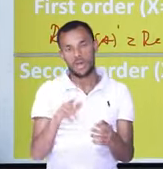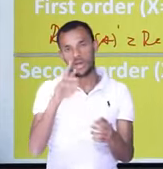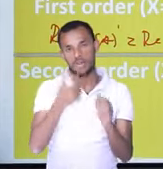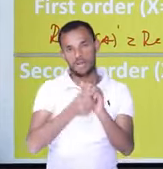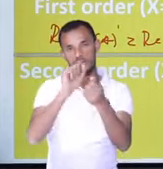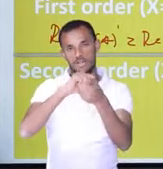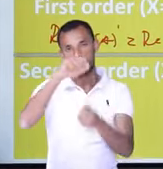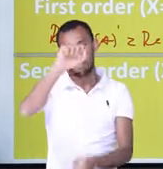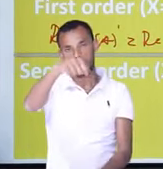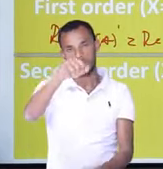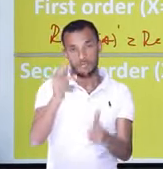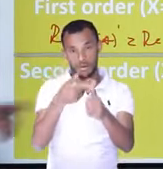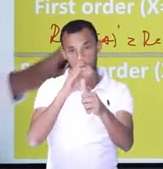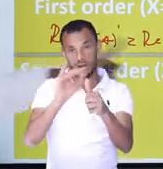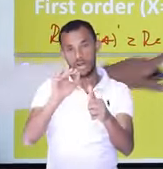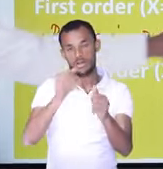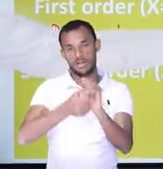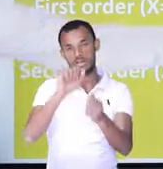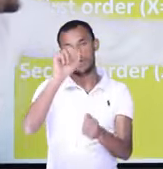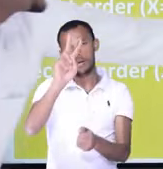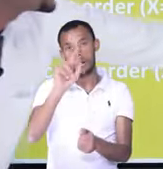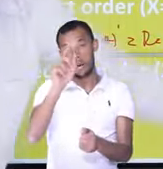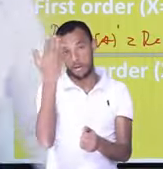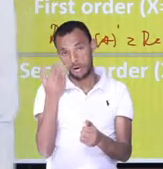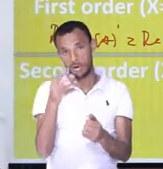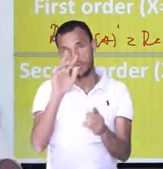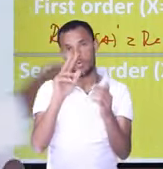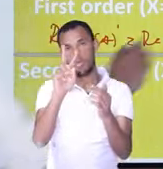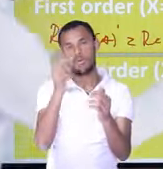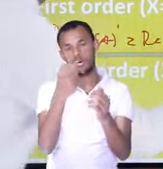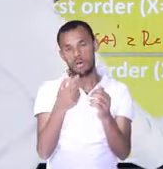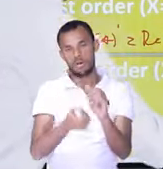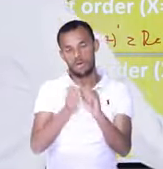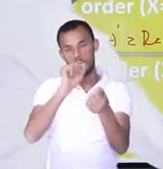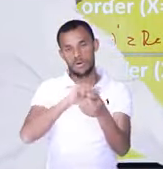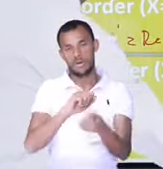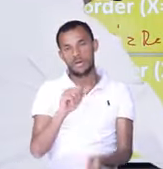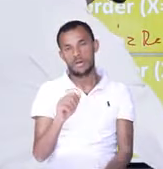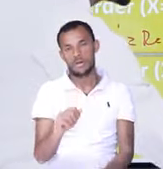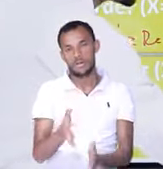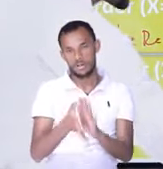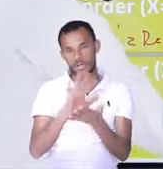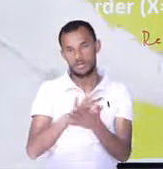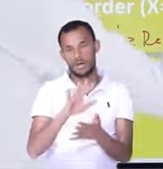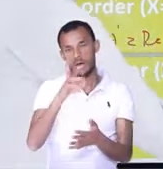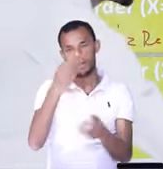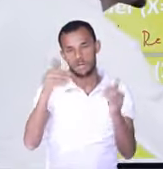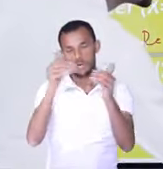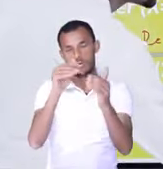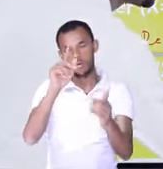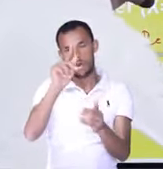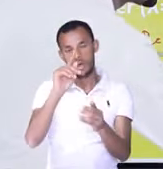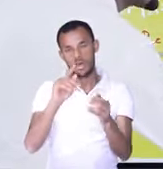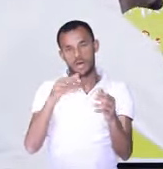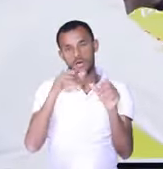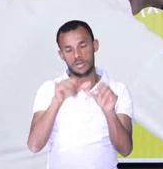is changed. Yes, changed by doubled. Therefore, rate is doubled. Simply, R is equals to, already K is constant,